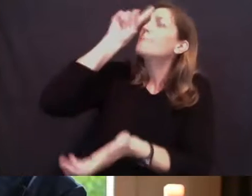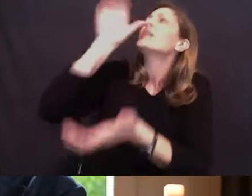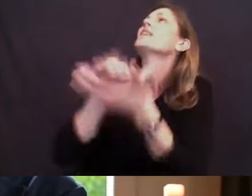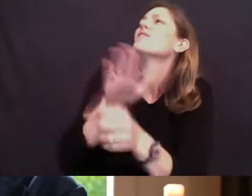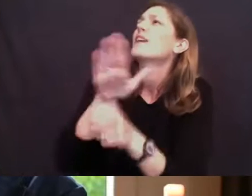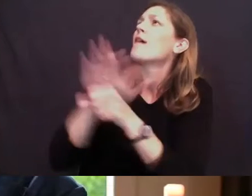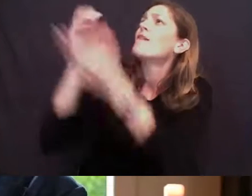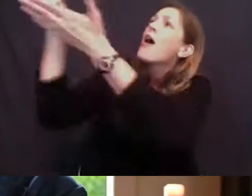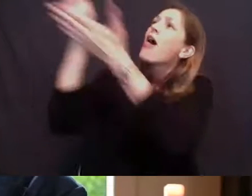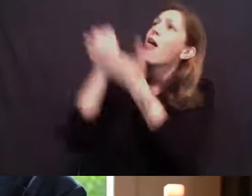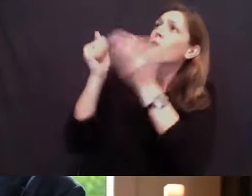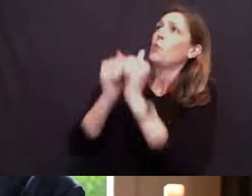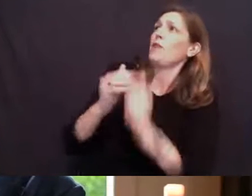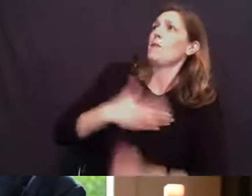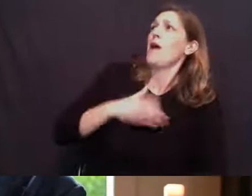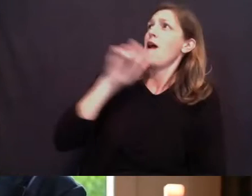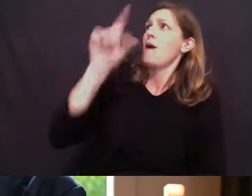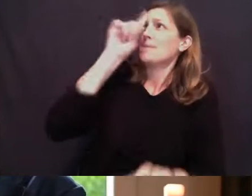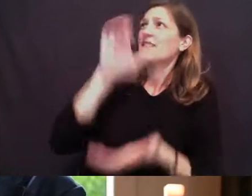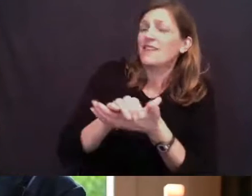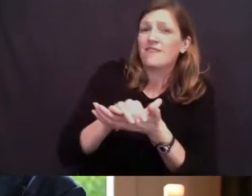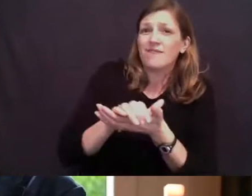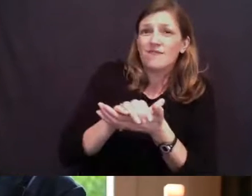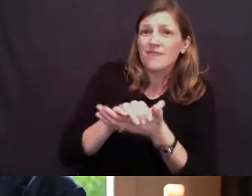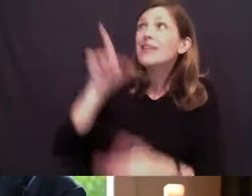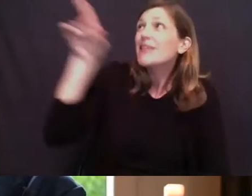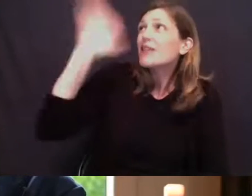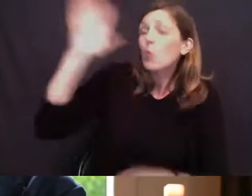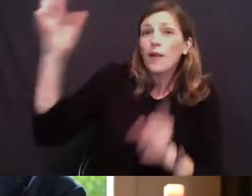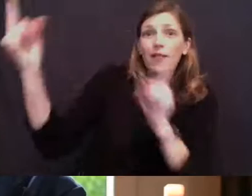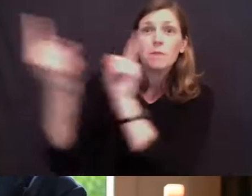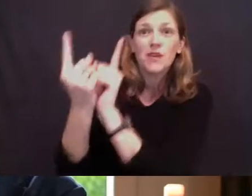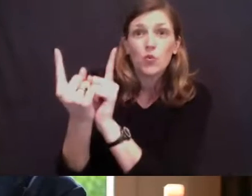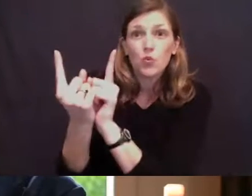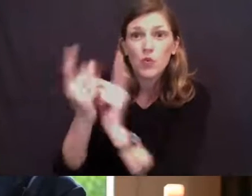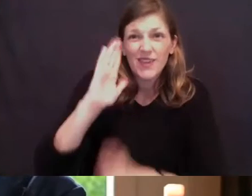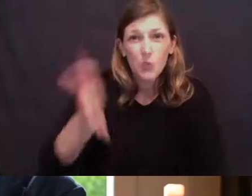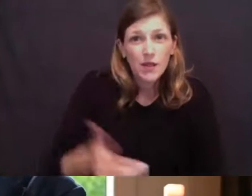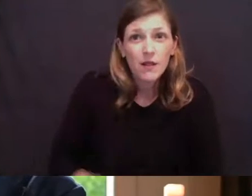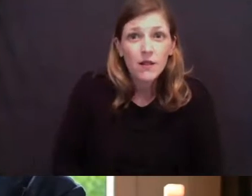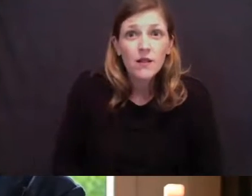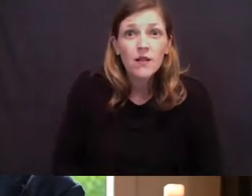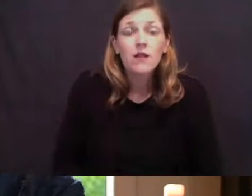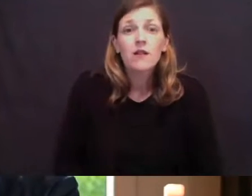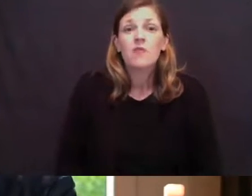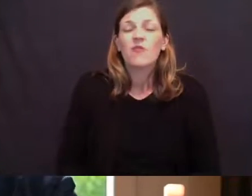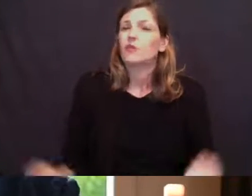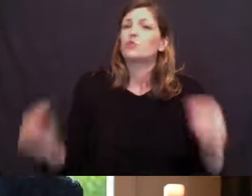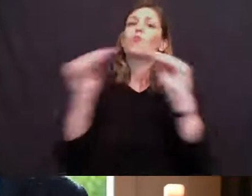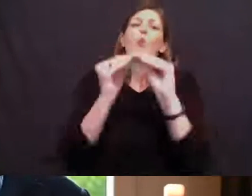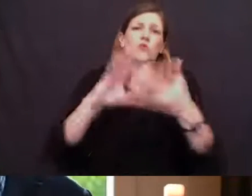Would you help me in my unbelief? Listen, he'll meet you right there. He'll meet you right there. There's more to the